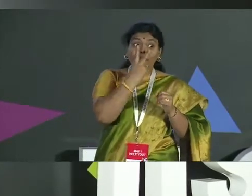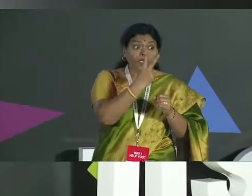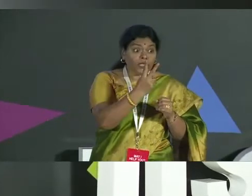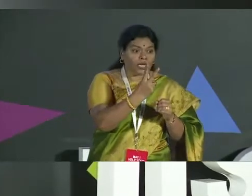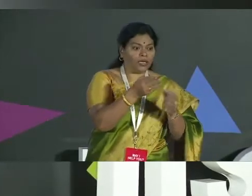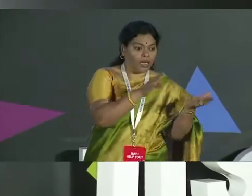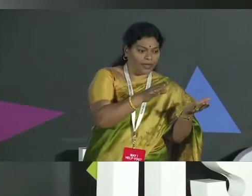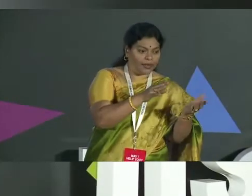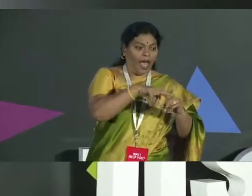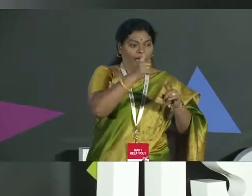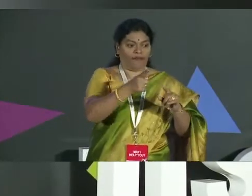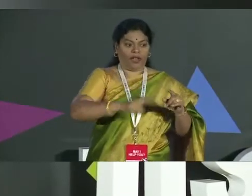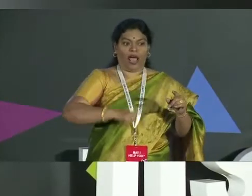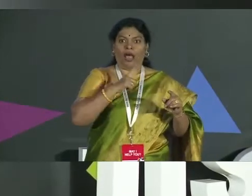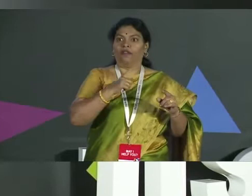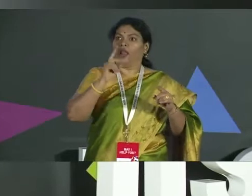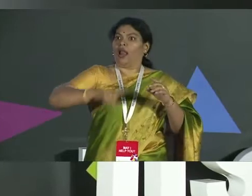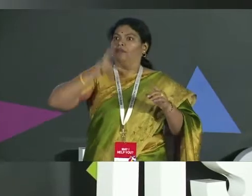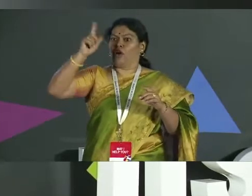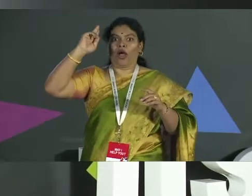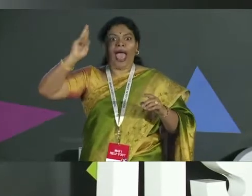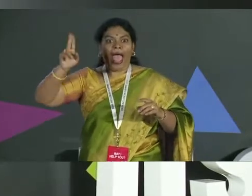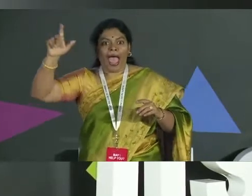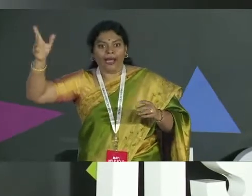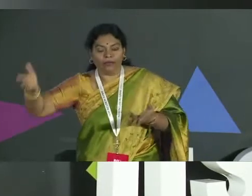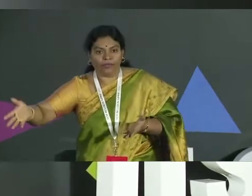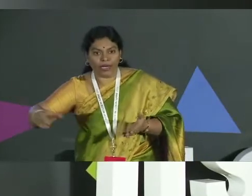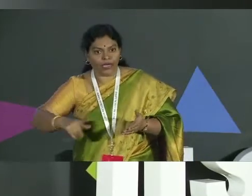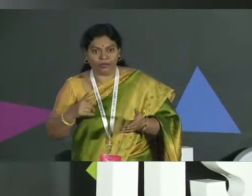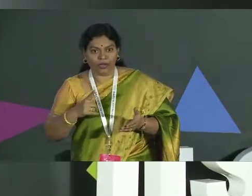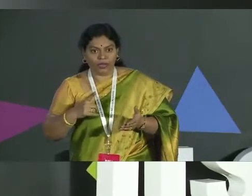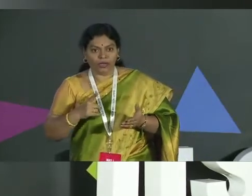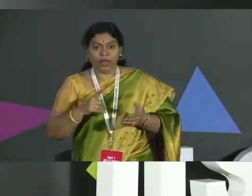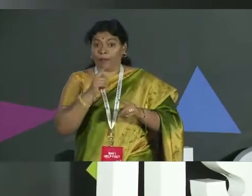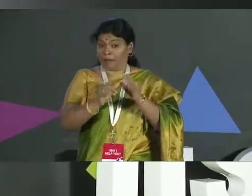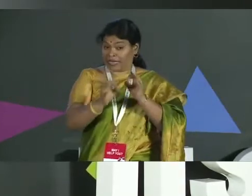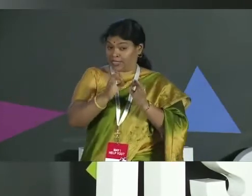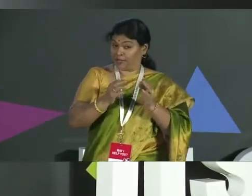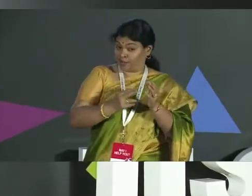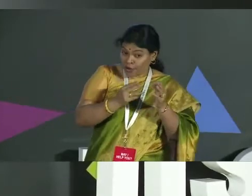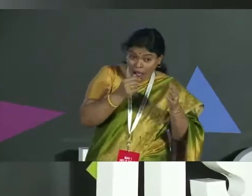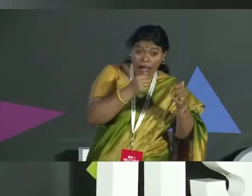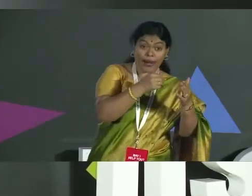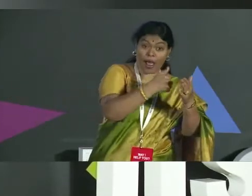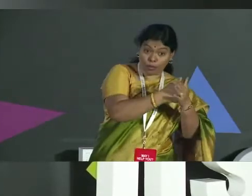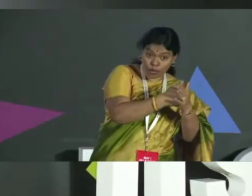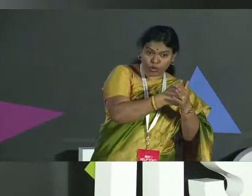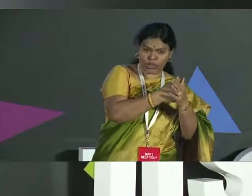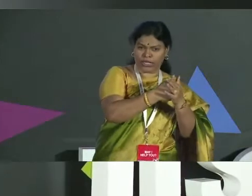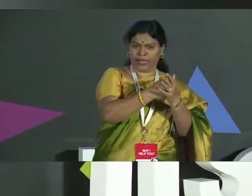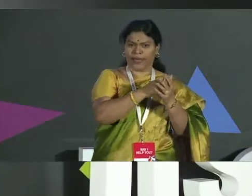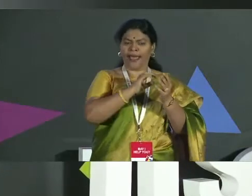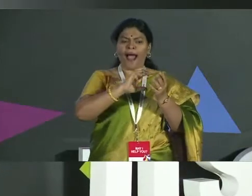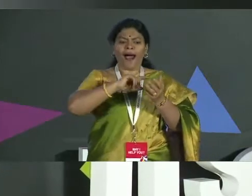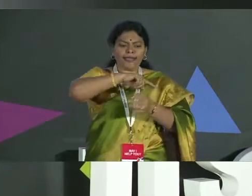afterlife where you could be in hell forever or heaven forever. Correct? But if you're approaching it from a circular perspective, then what